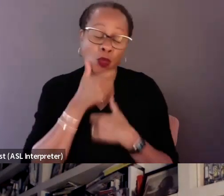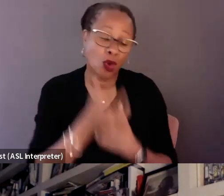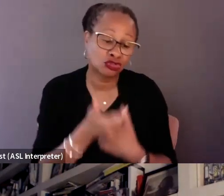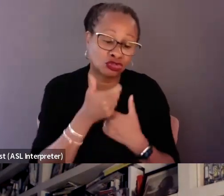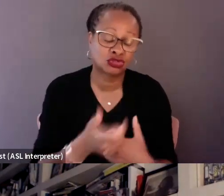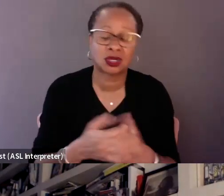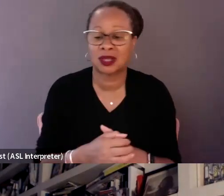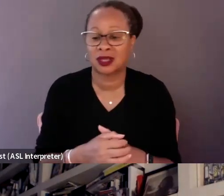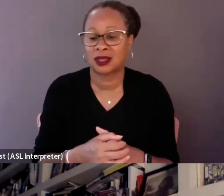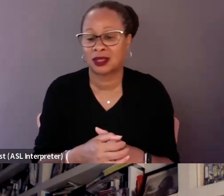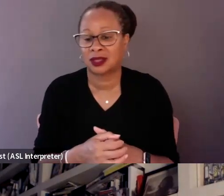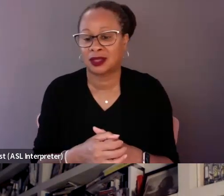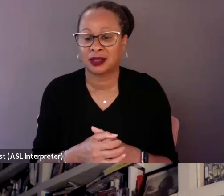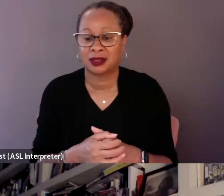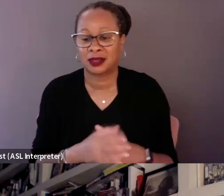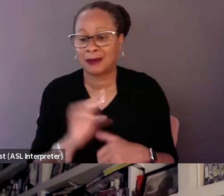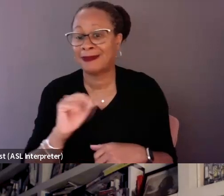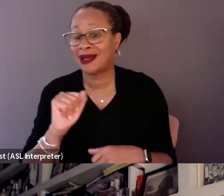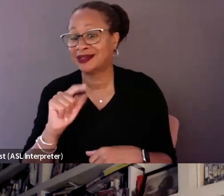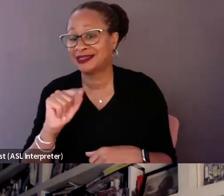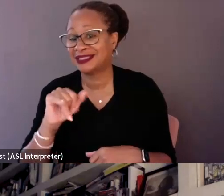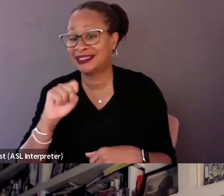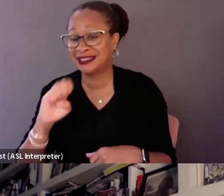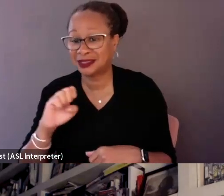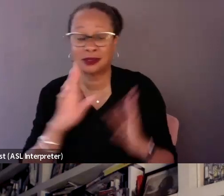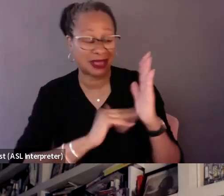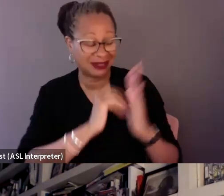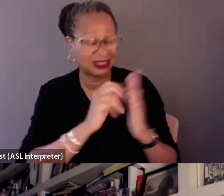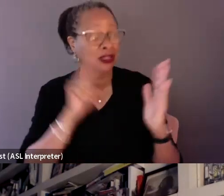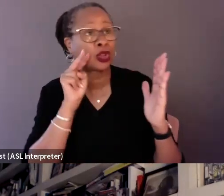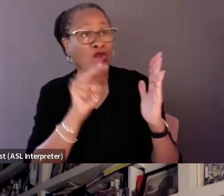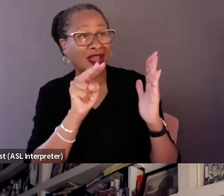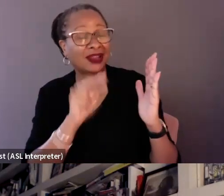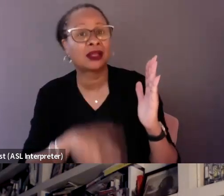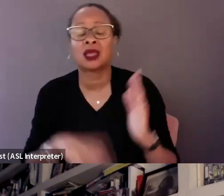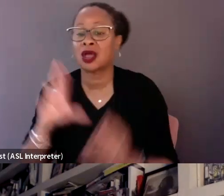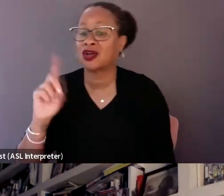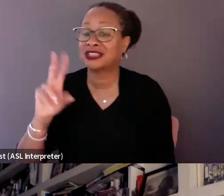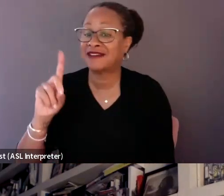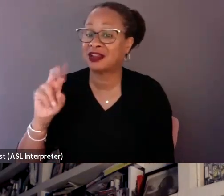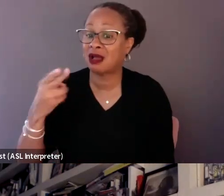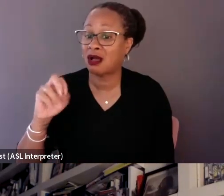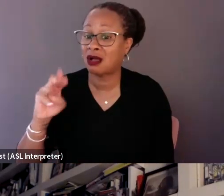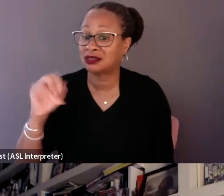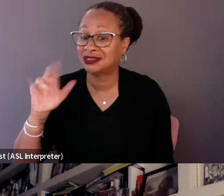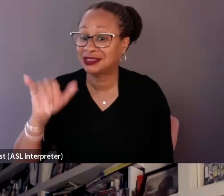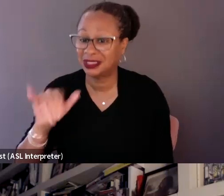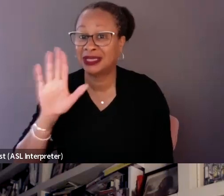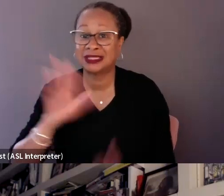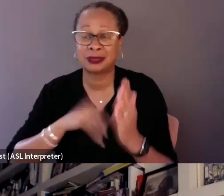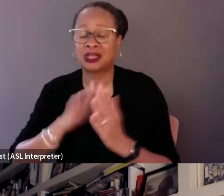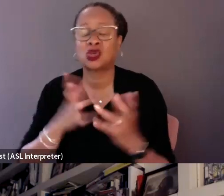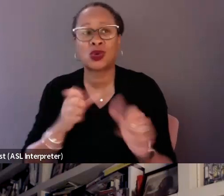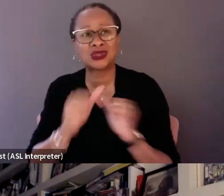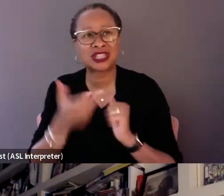some Matisse paintings or David Hockney paintings, and and you want to stay there. No, you would like